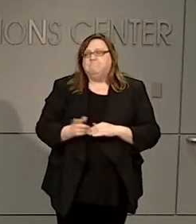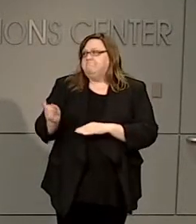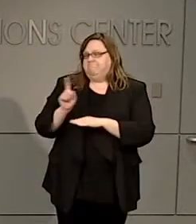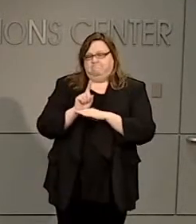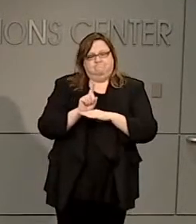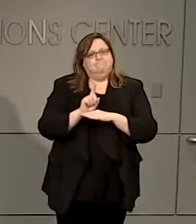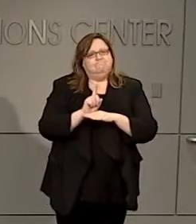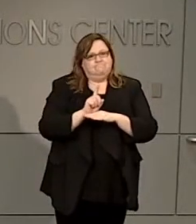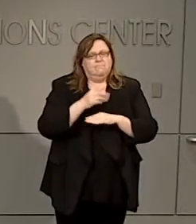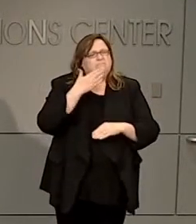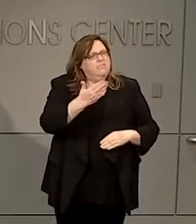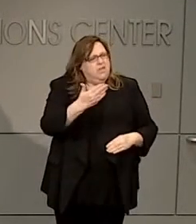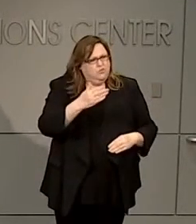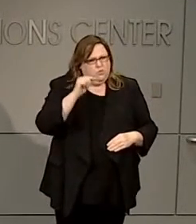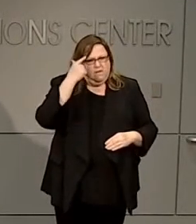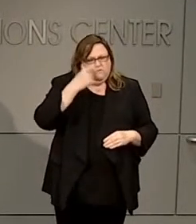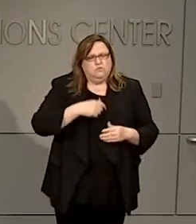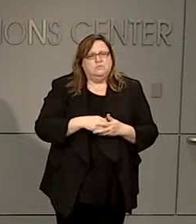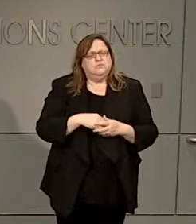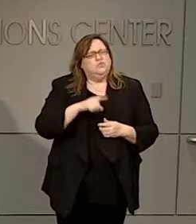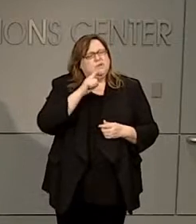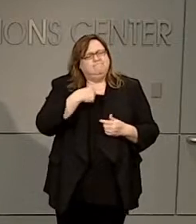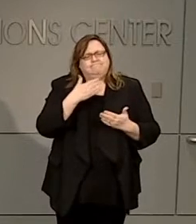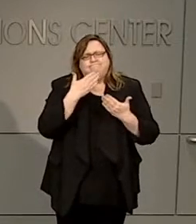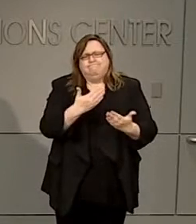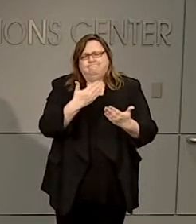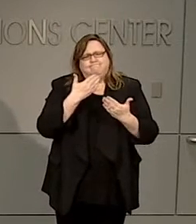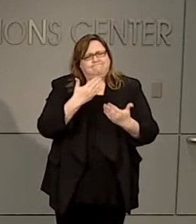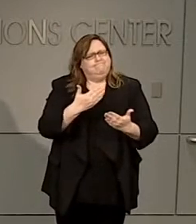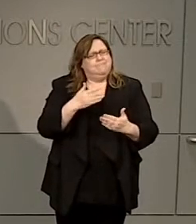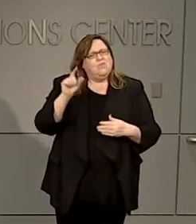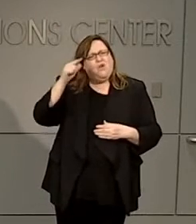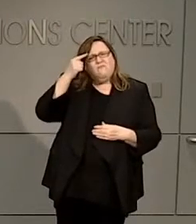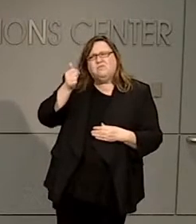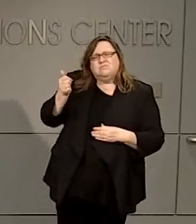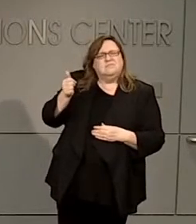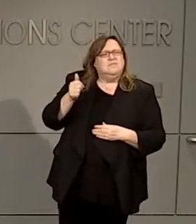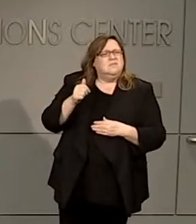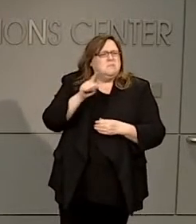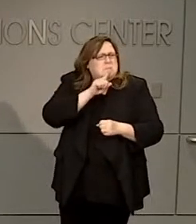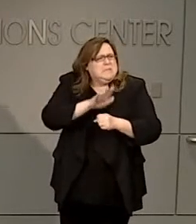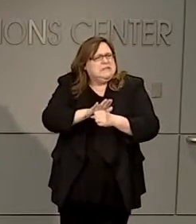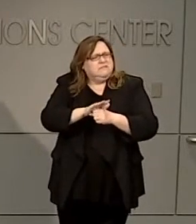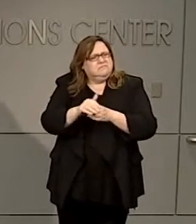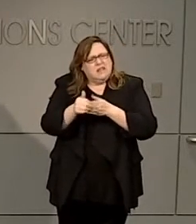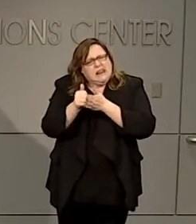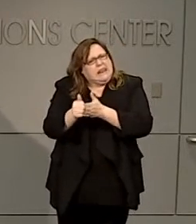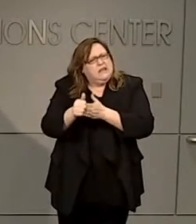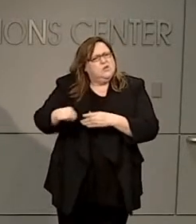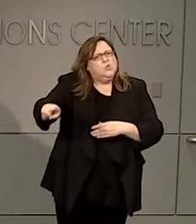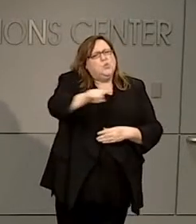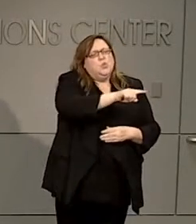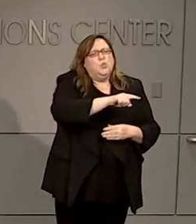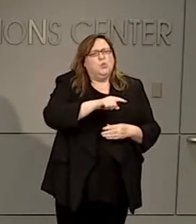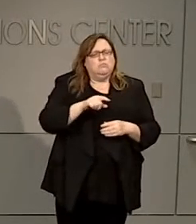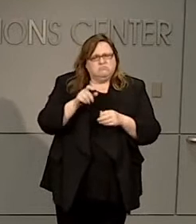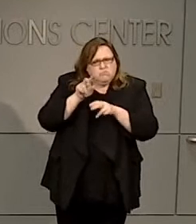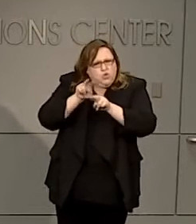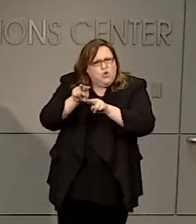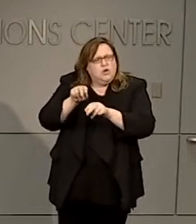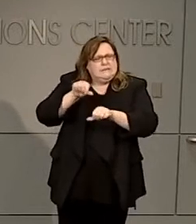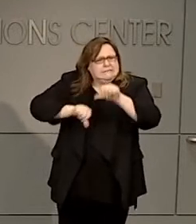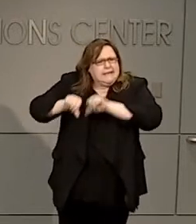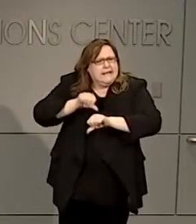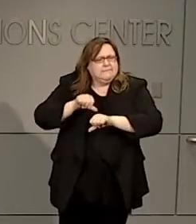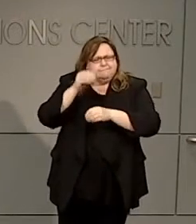Thank you, Governor. And I'm grateful for your commitment to lead with science and data and being adaptable as we learn